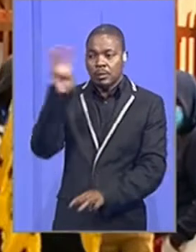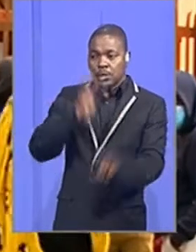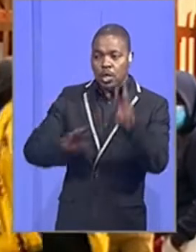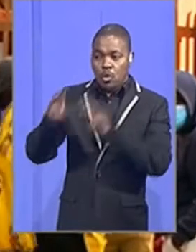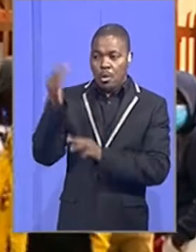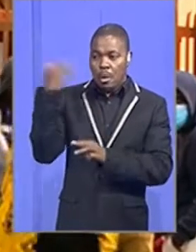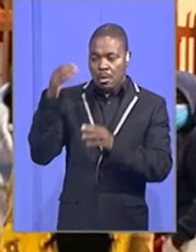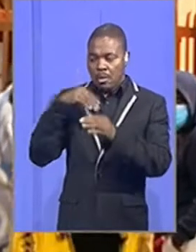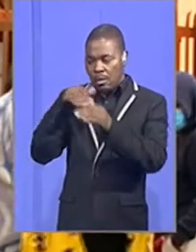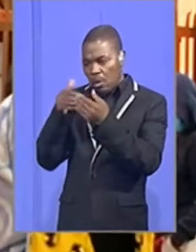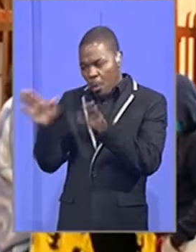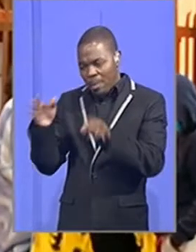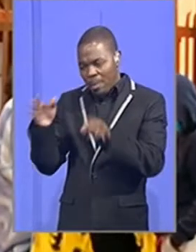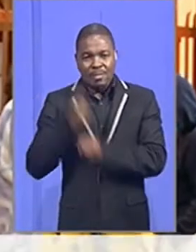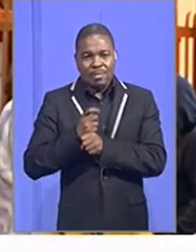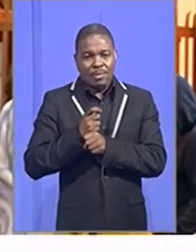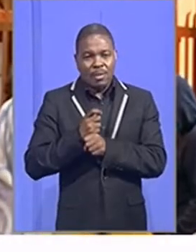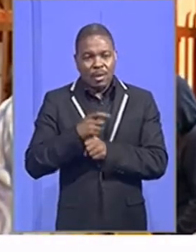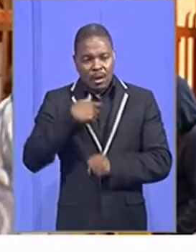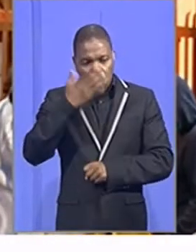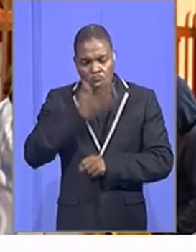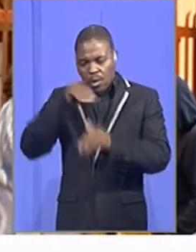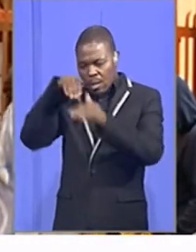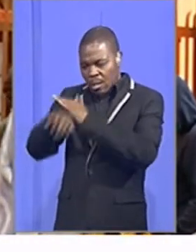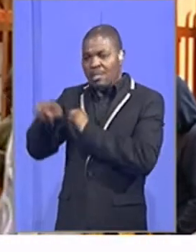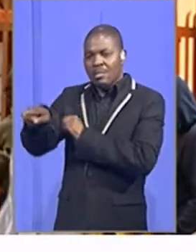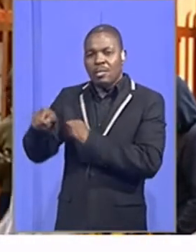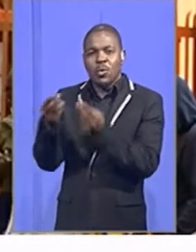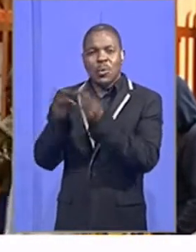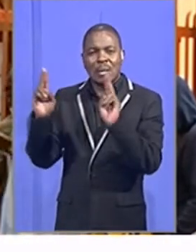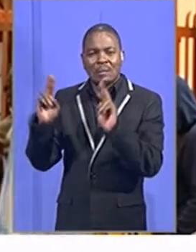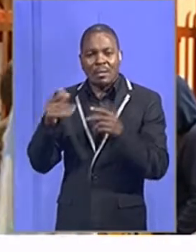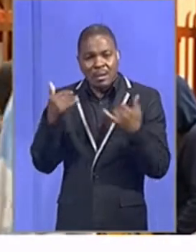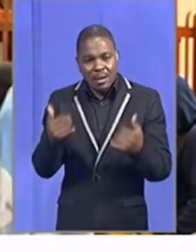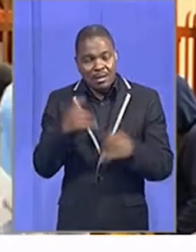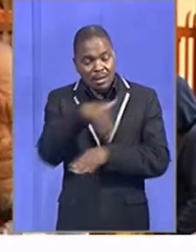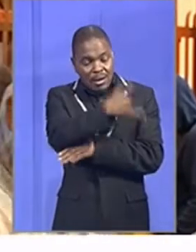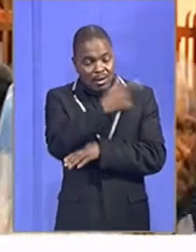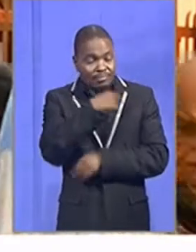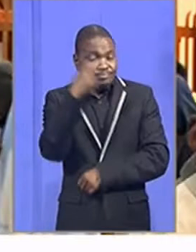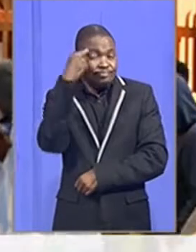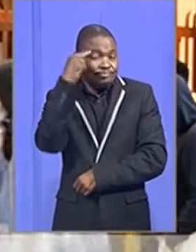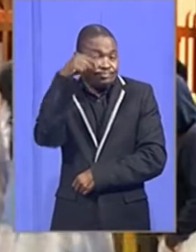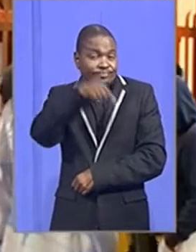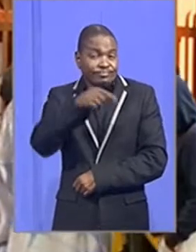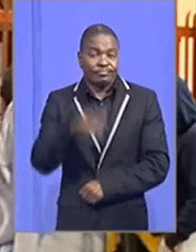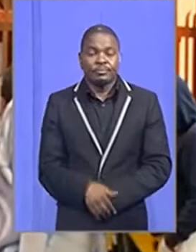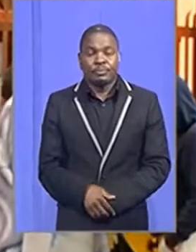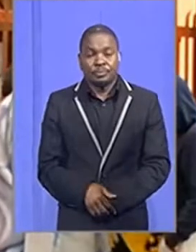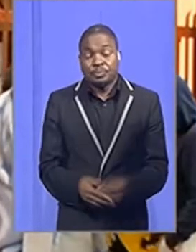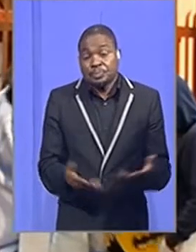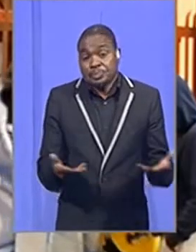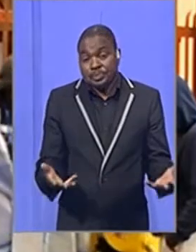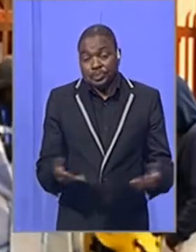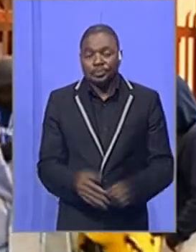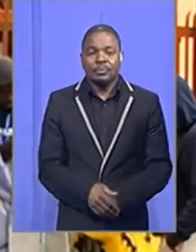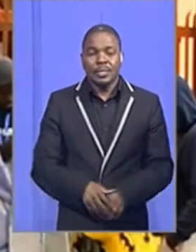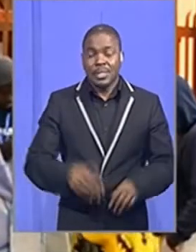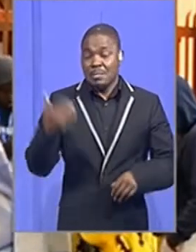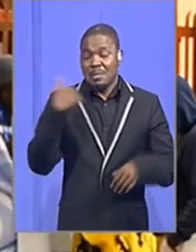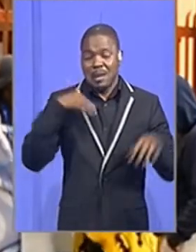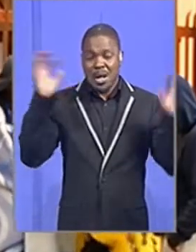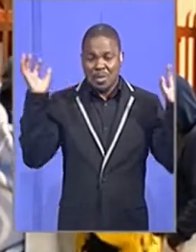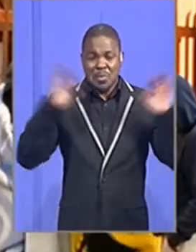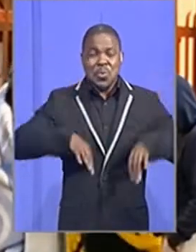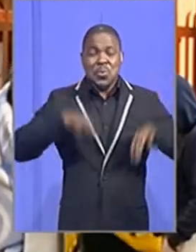go re gona o tsena ka gare mo campuseng. So now re robetse ka ntle ka monana. Yeah, and plain ena